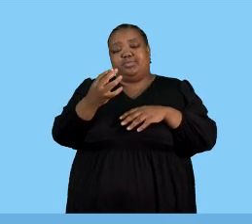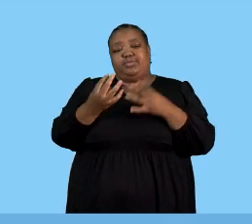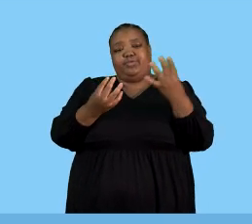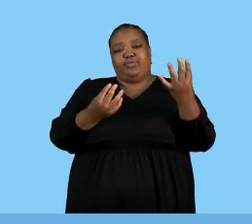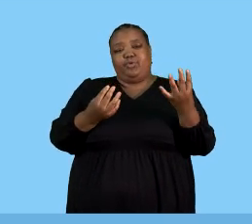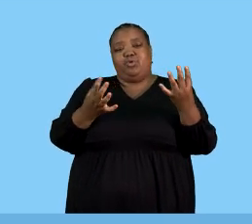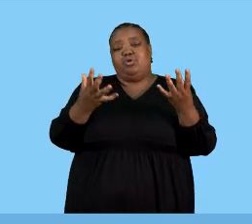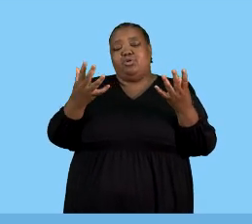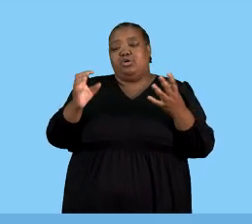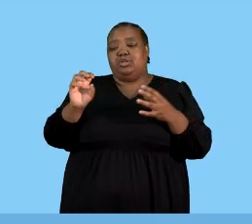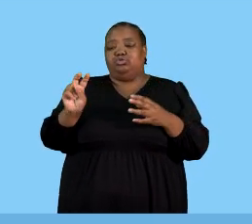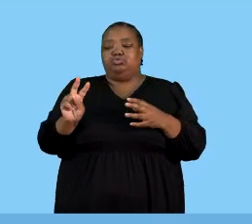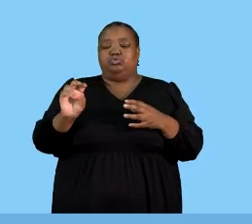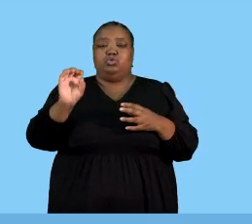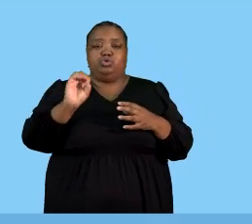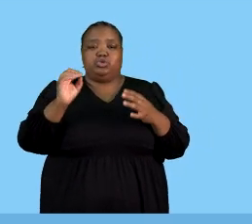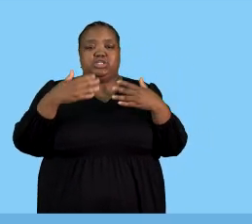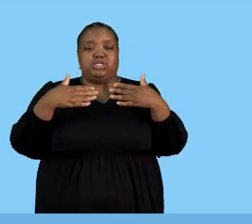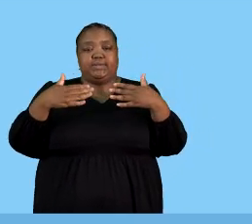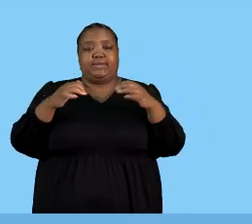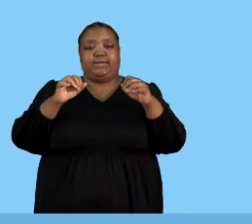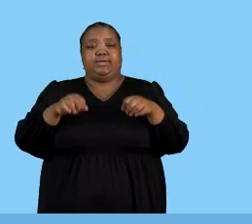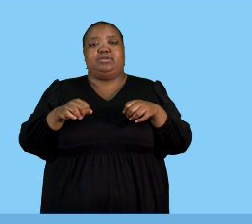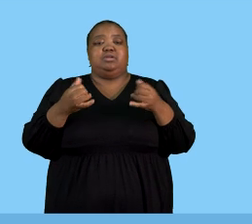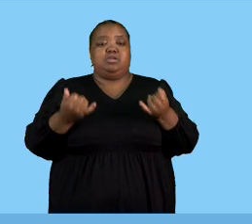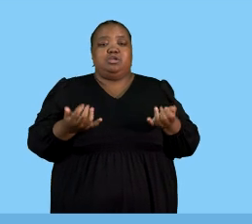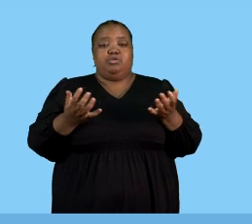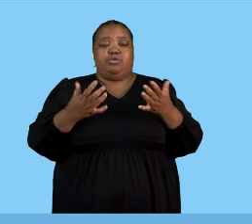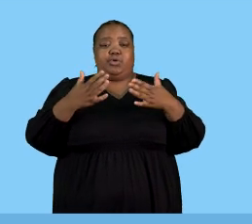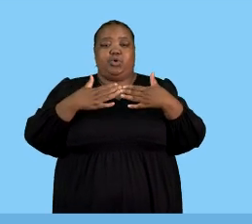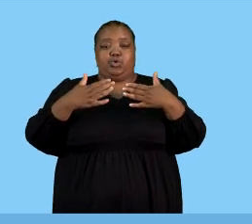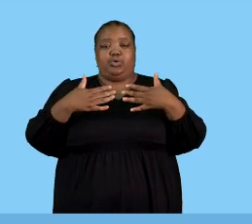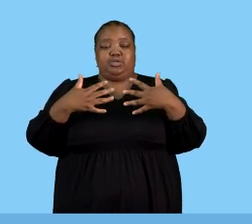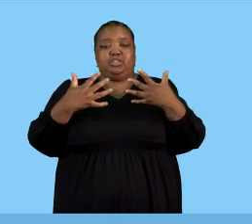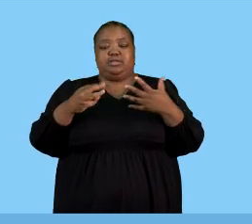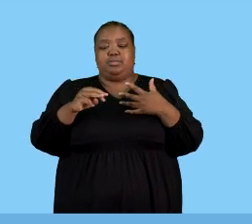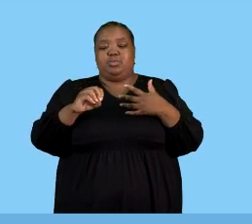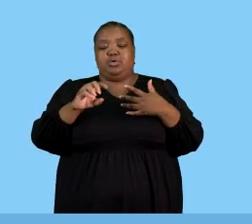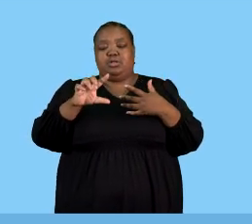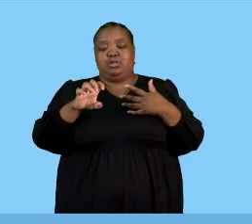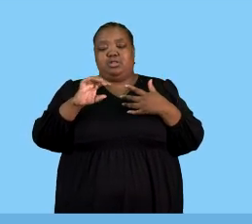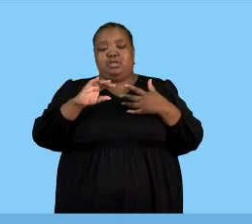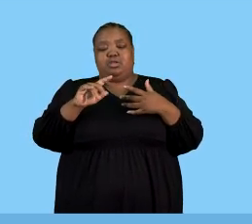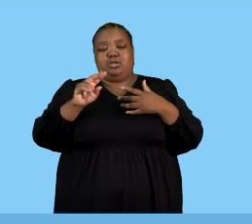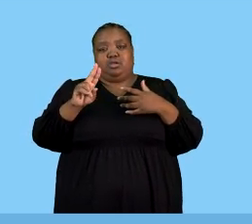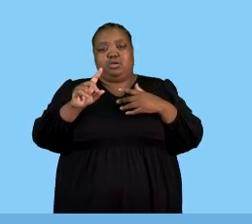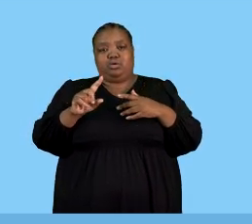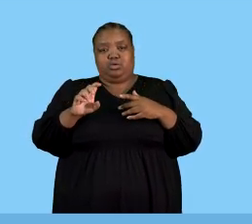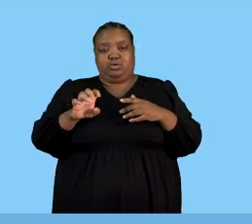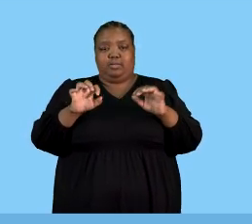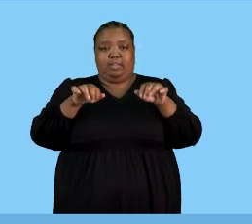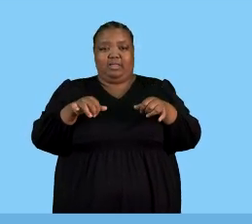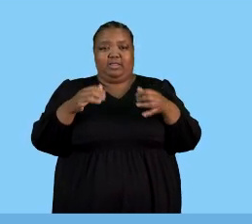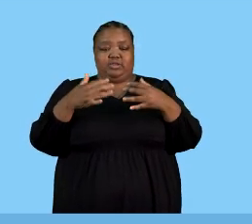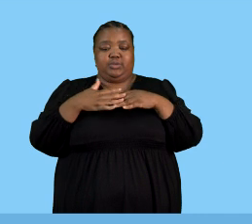4 hydrogen atoms and 2 oxygen atoms, which now are taken care of because oxygen is a